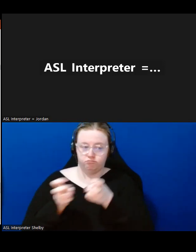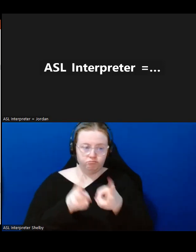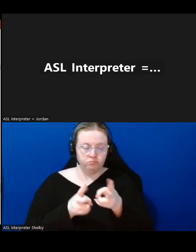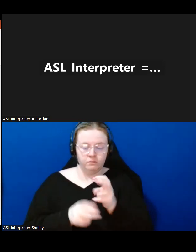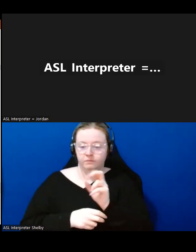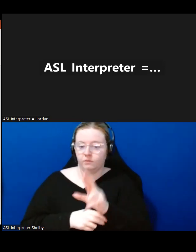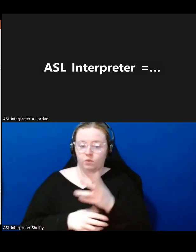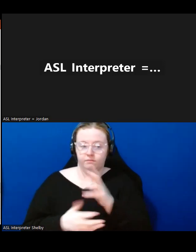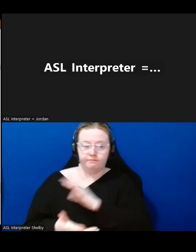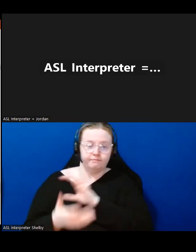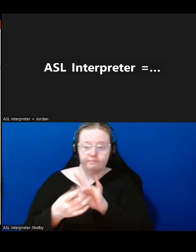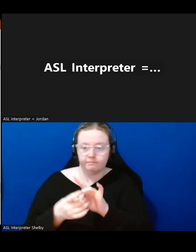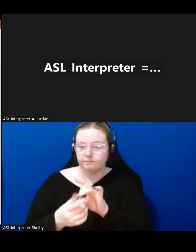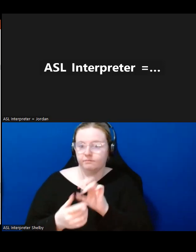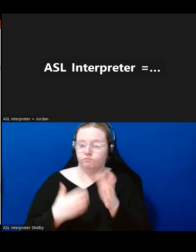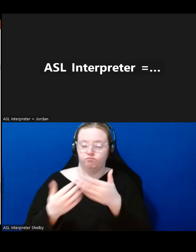or connect with for a partner.